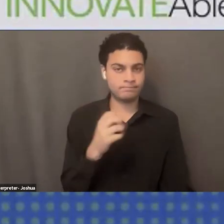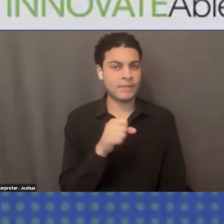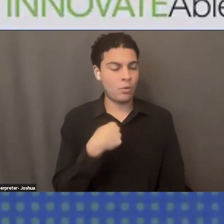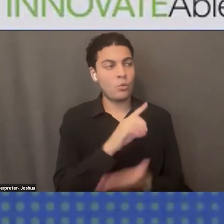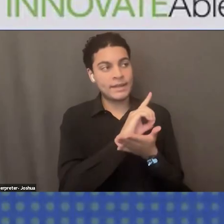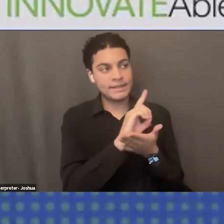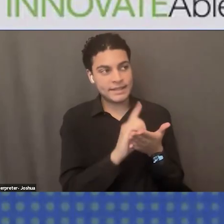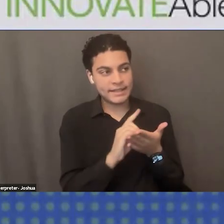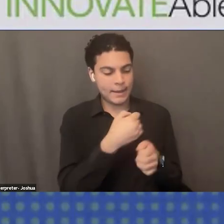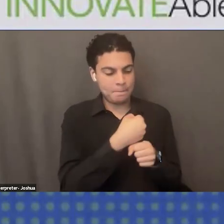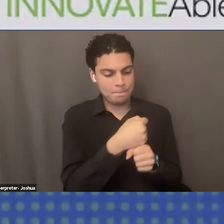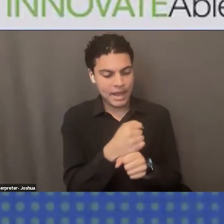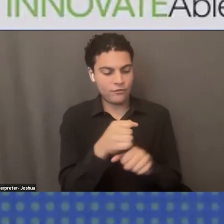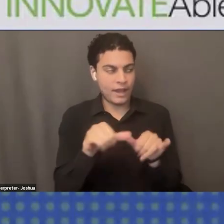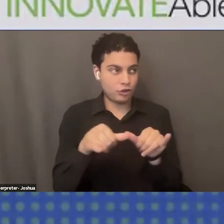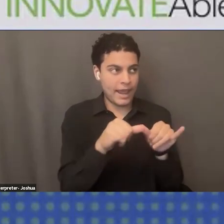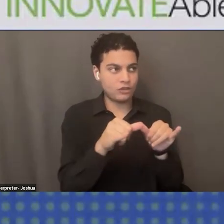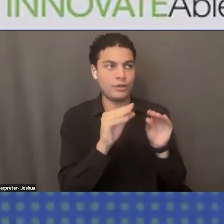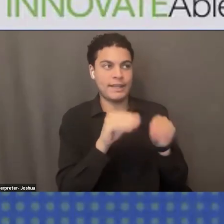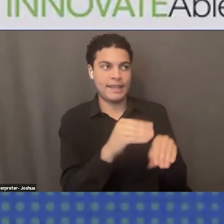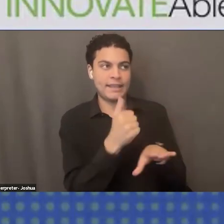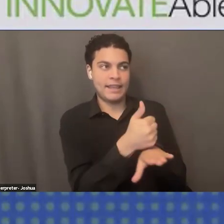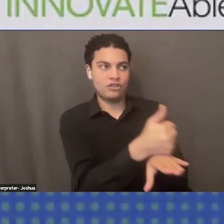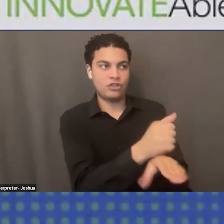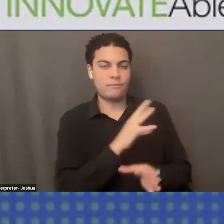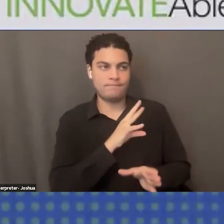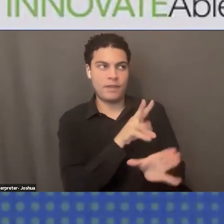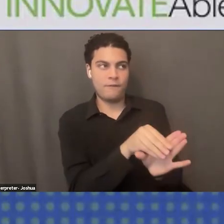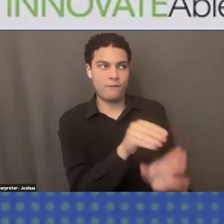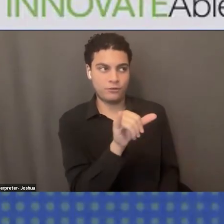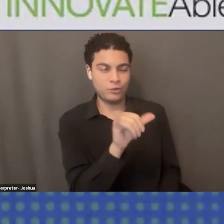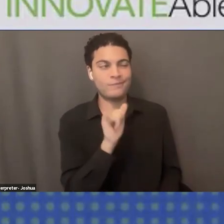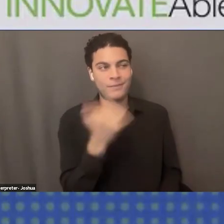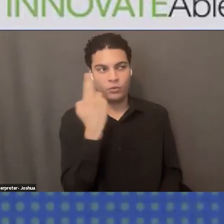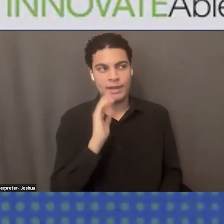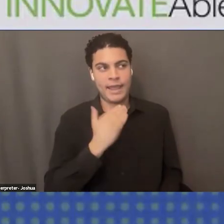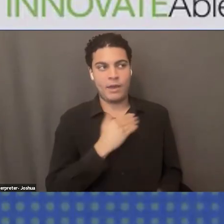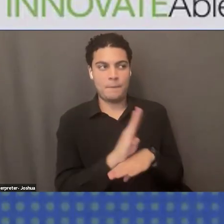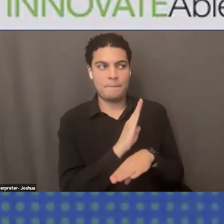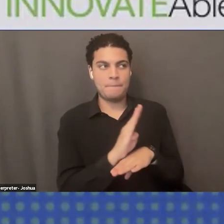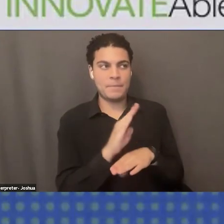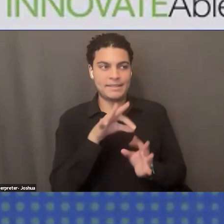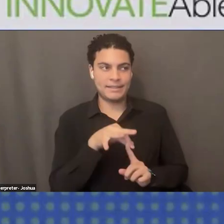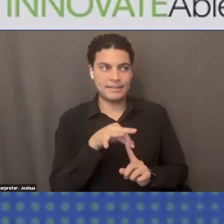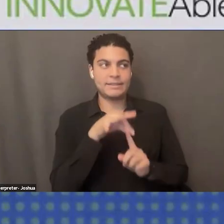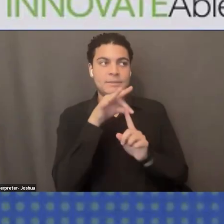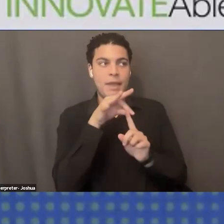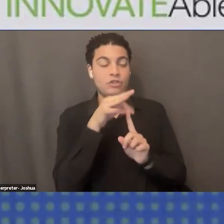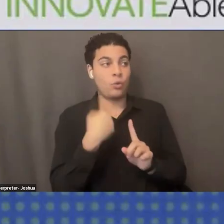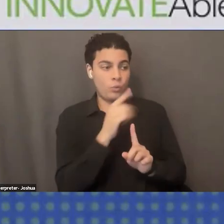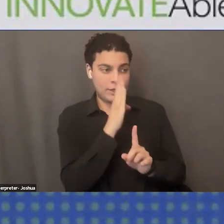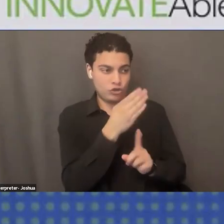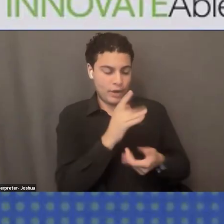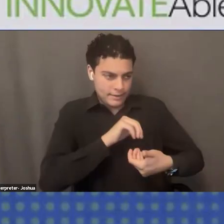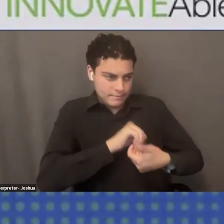all the way through installation. And that's kind of what makes us special, is that we will work with our customers and any